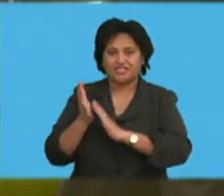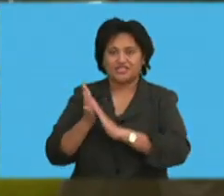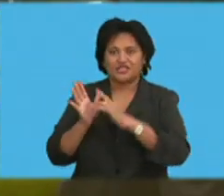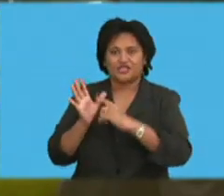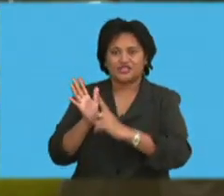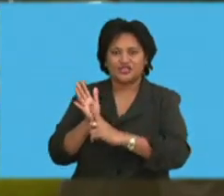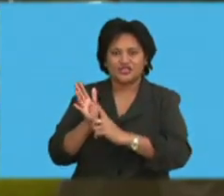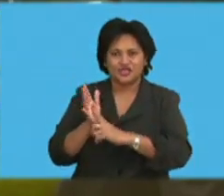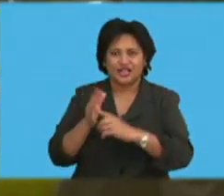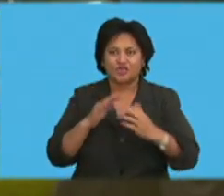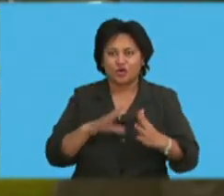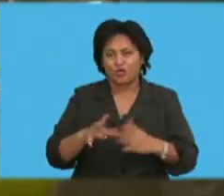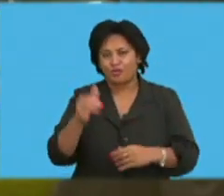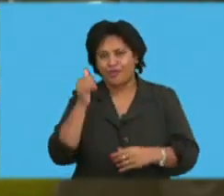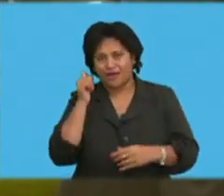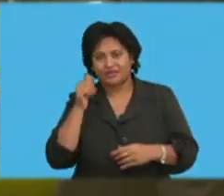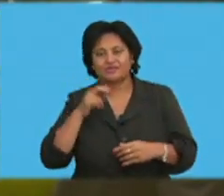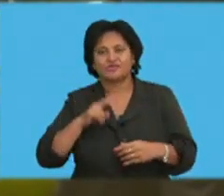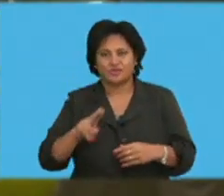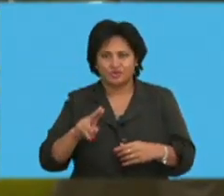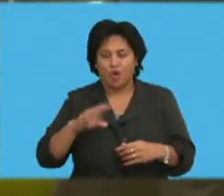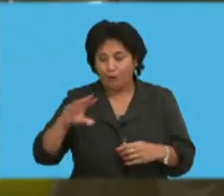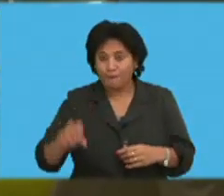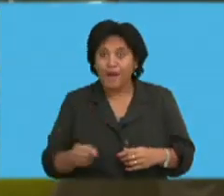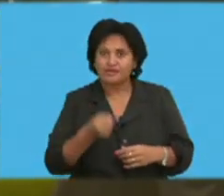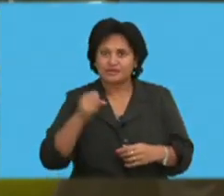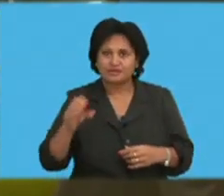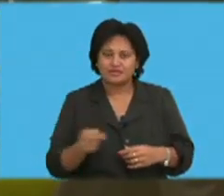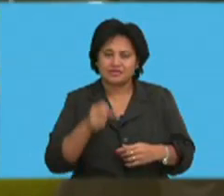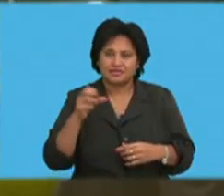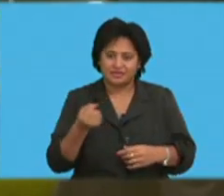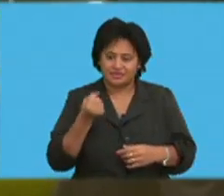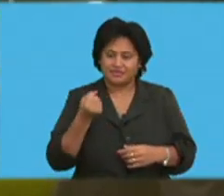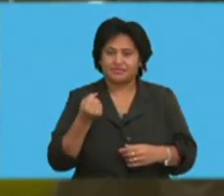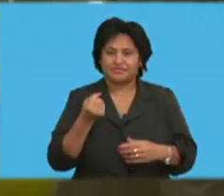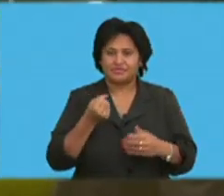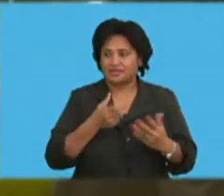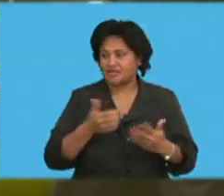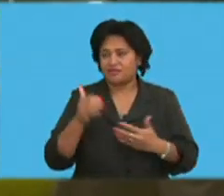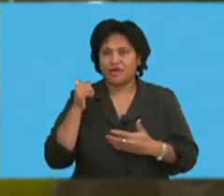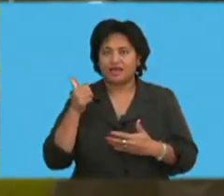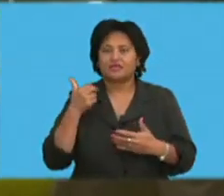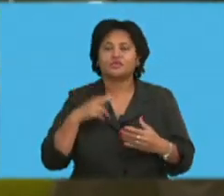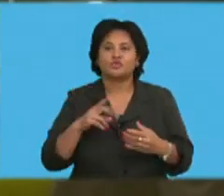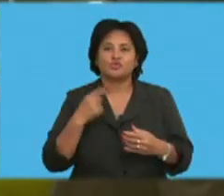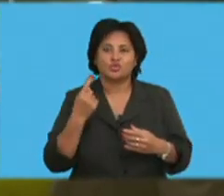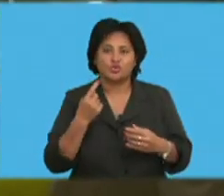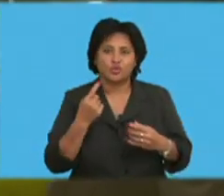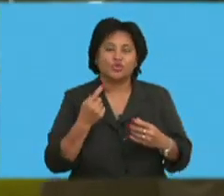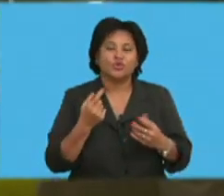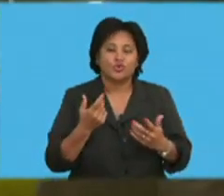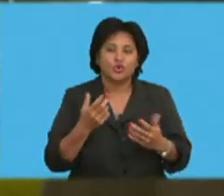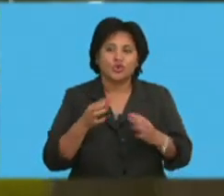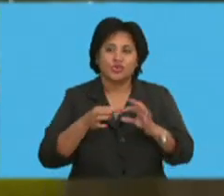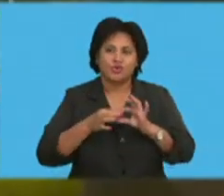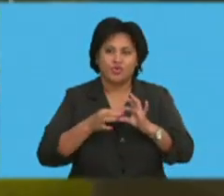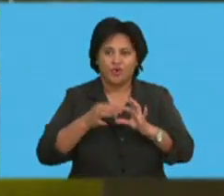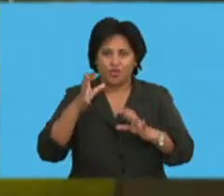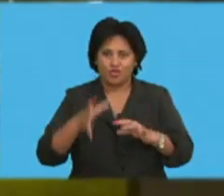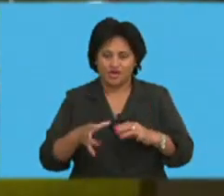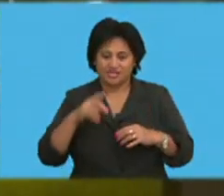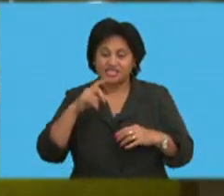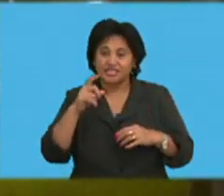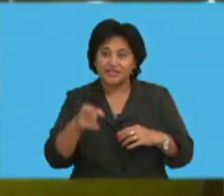to the customary owners. Shall means it must. In law, it means must. Shall revert to the customary owners if the land is no